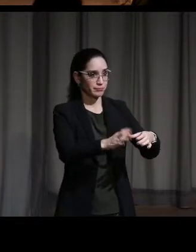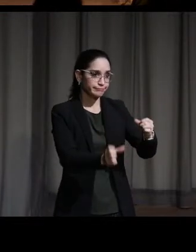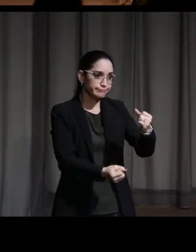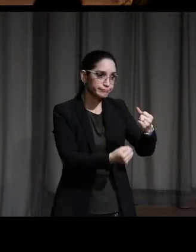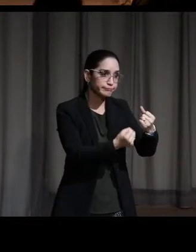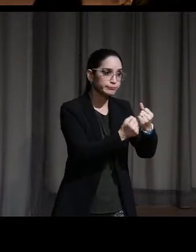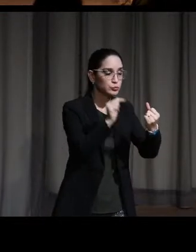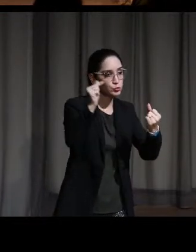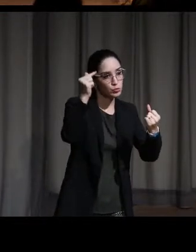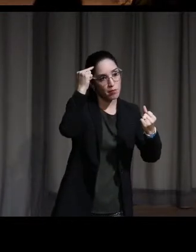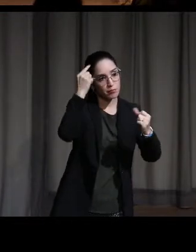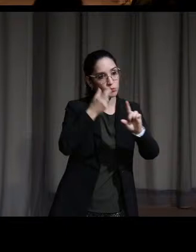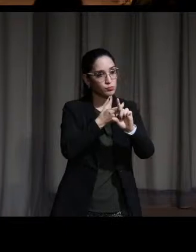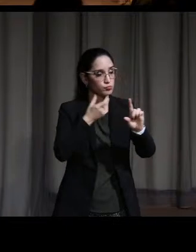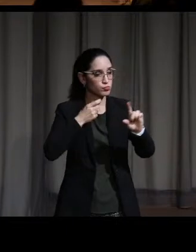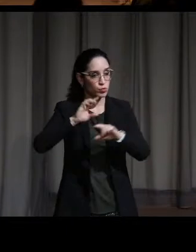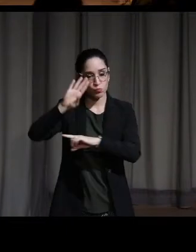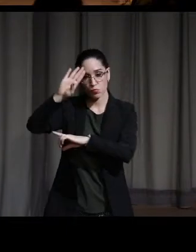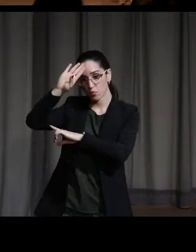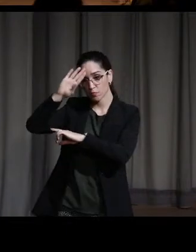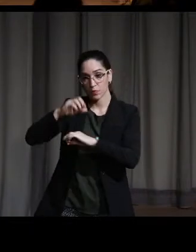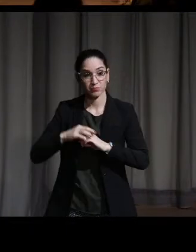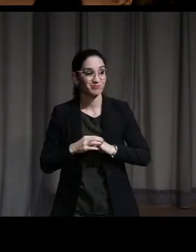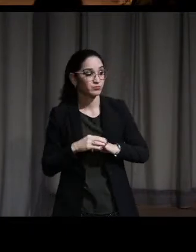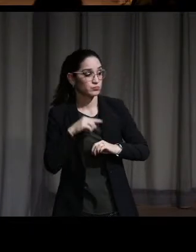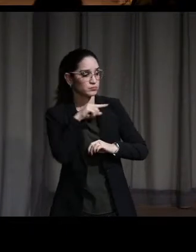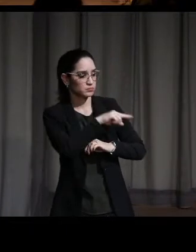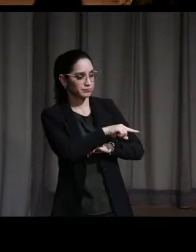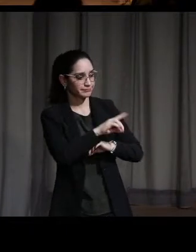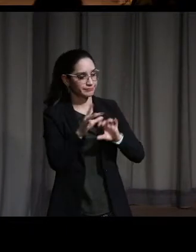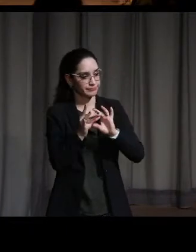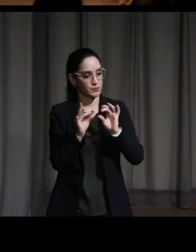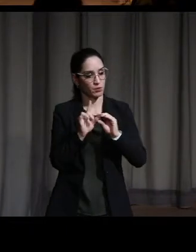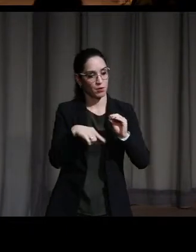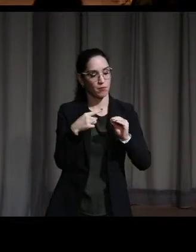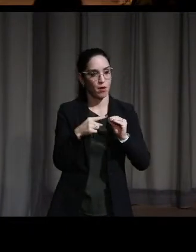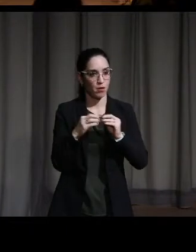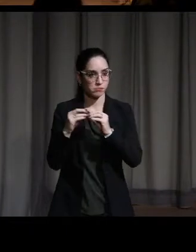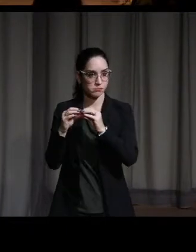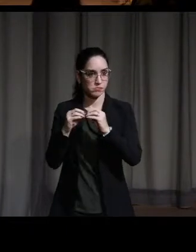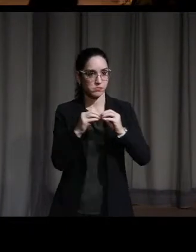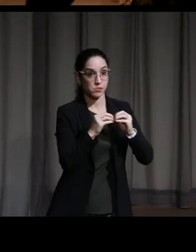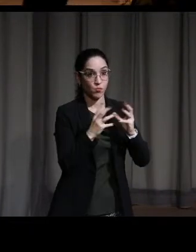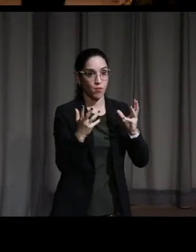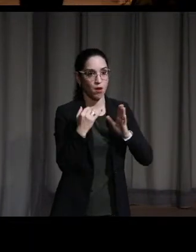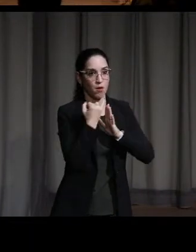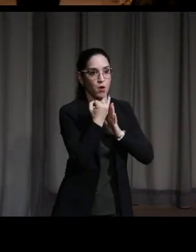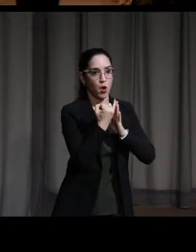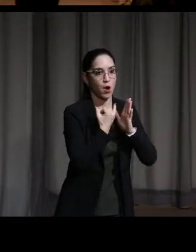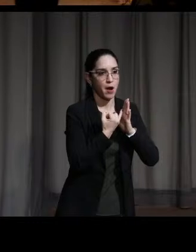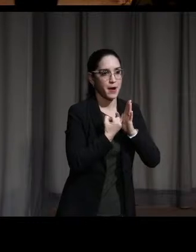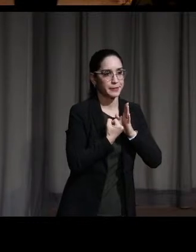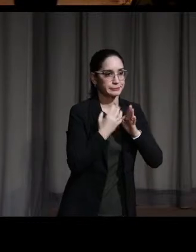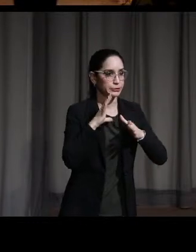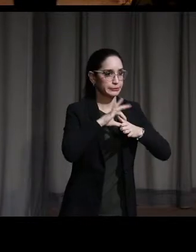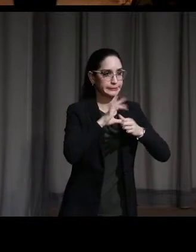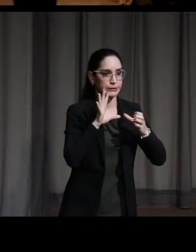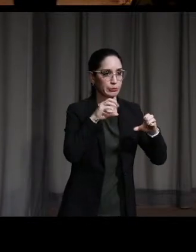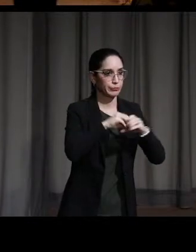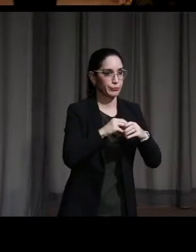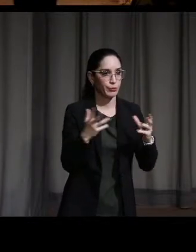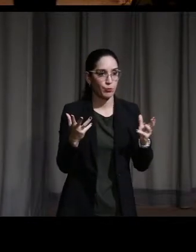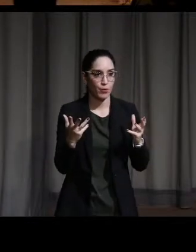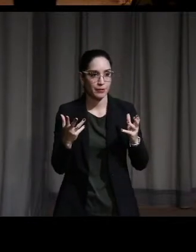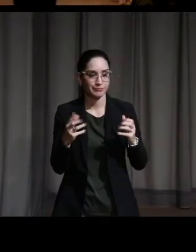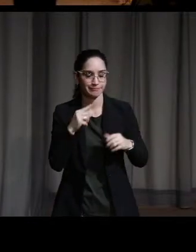a kind of debate about, what should be the content of art, he comes down with this formula that says, well, basically, we're not going to